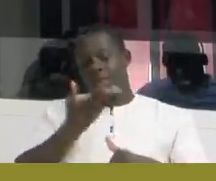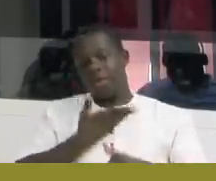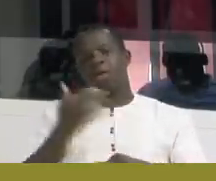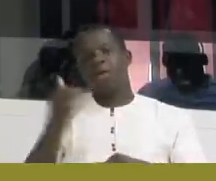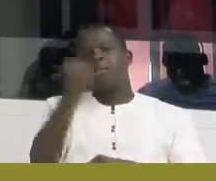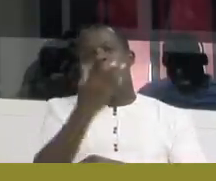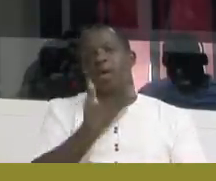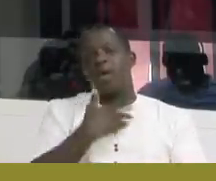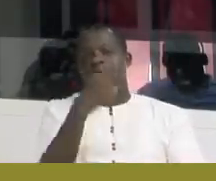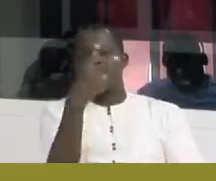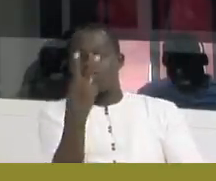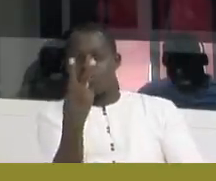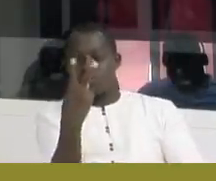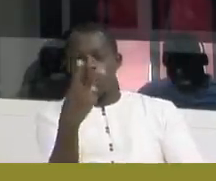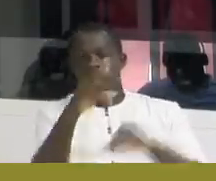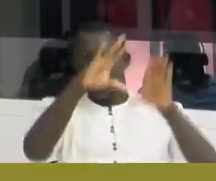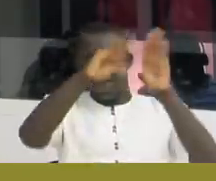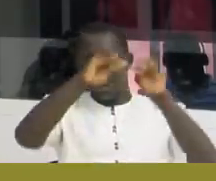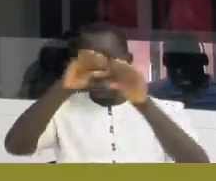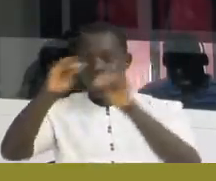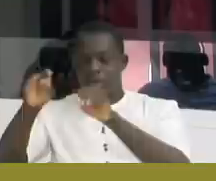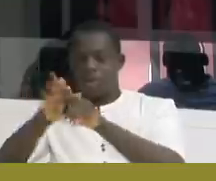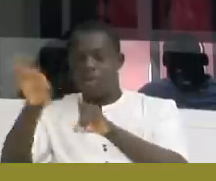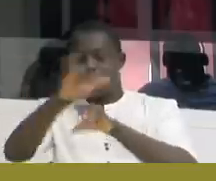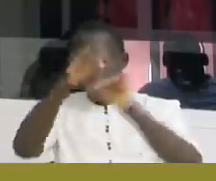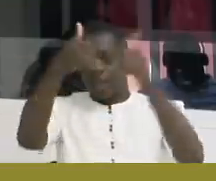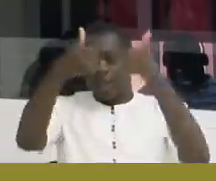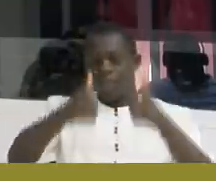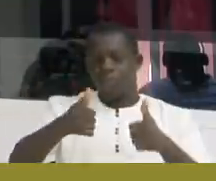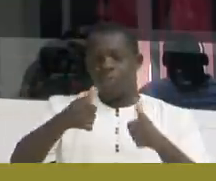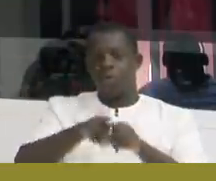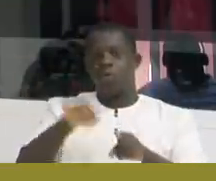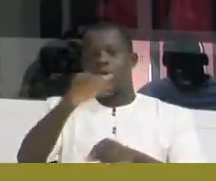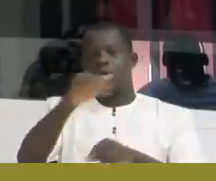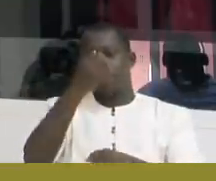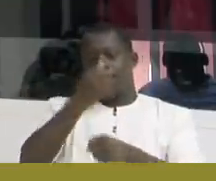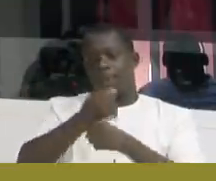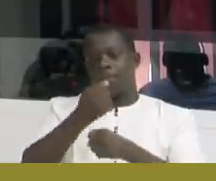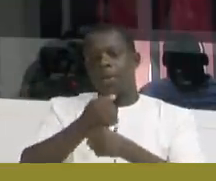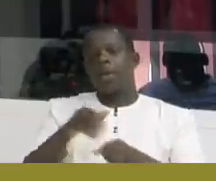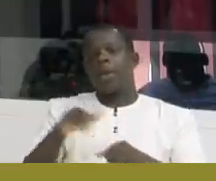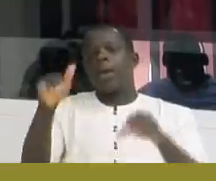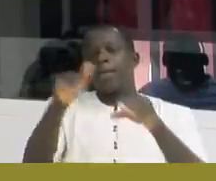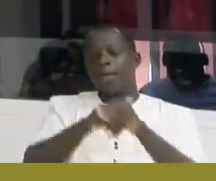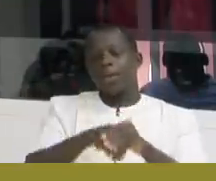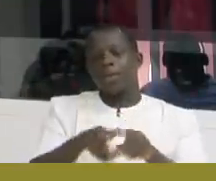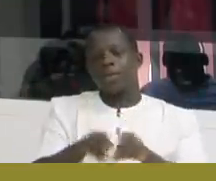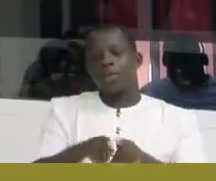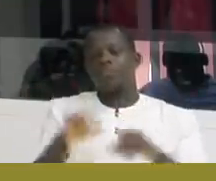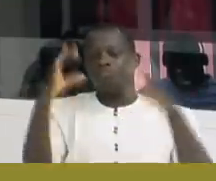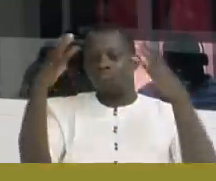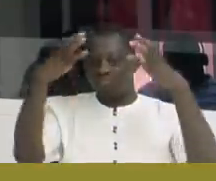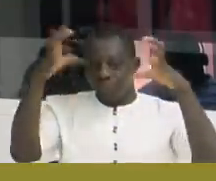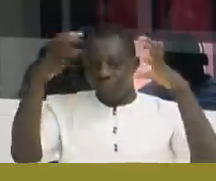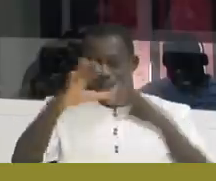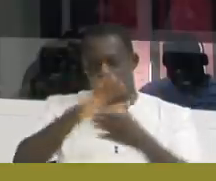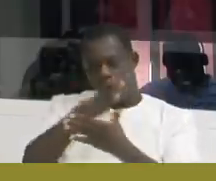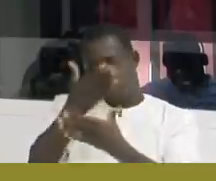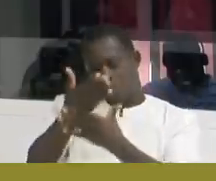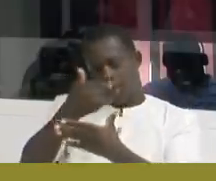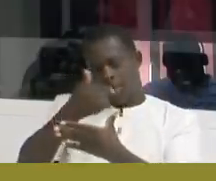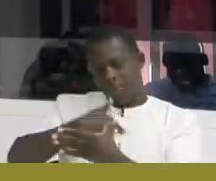two events that occurred which actually brought a rift between myself and